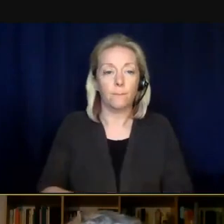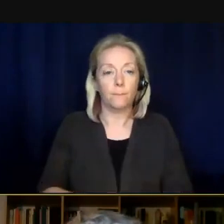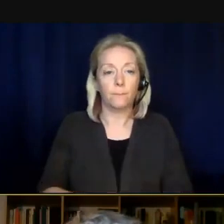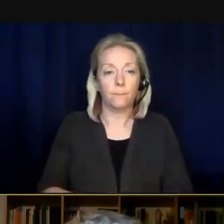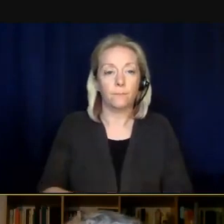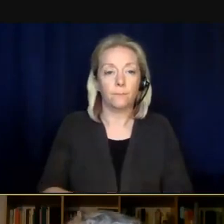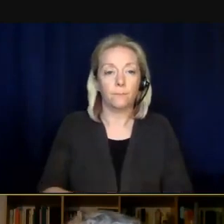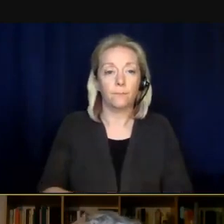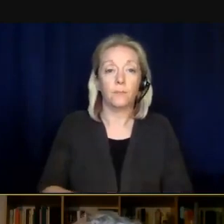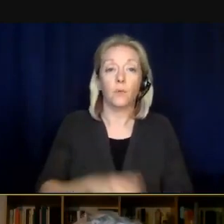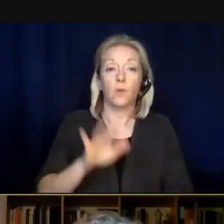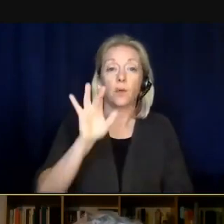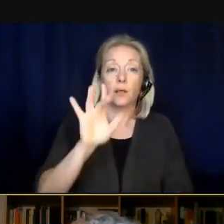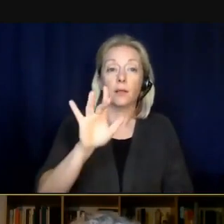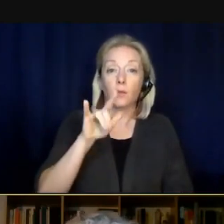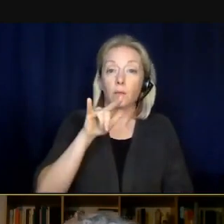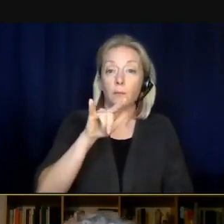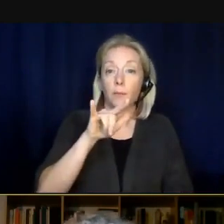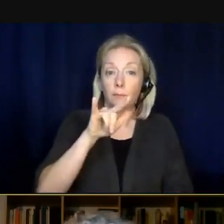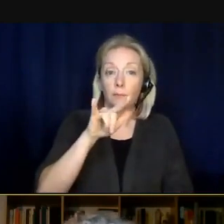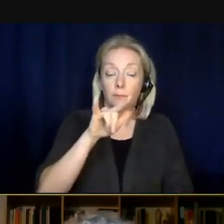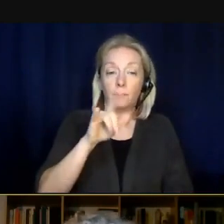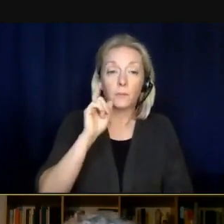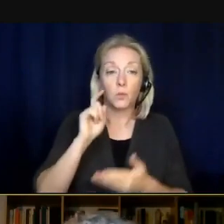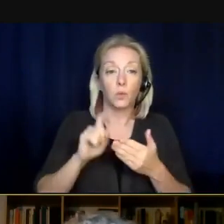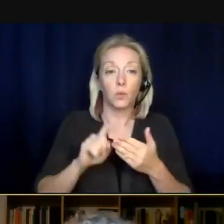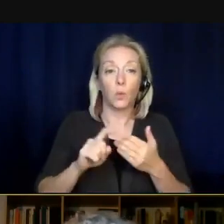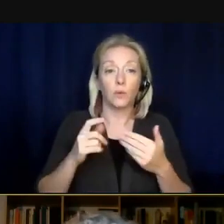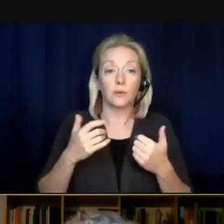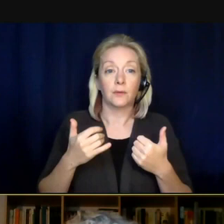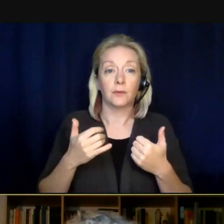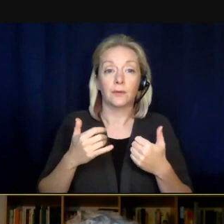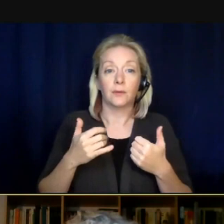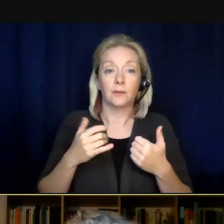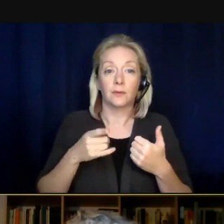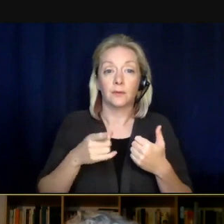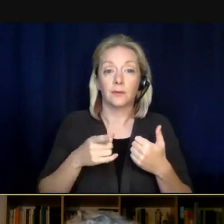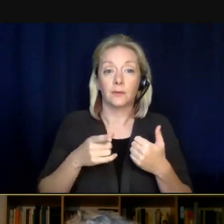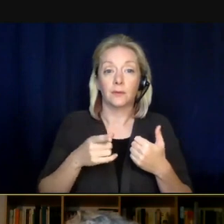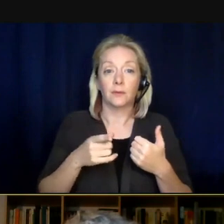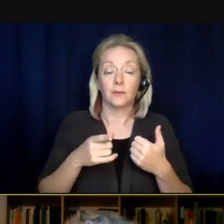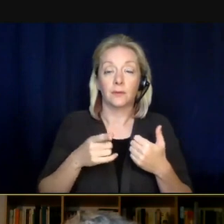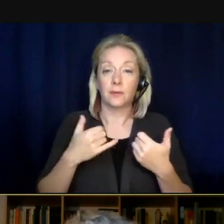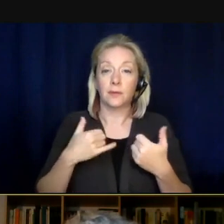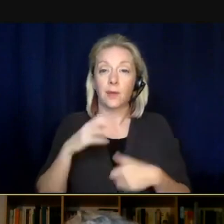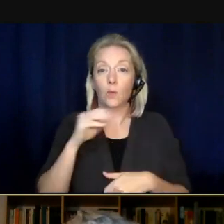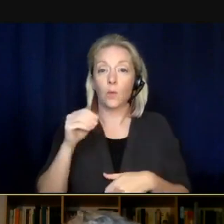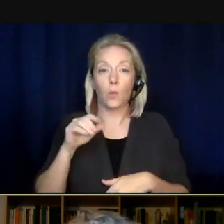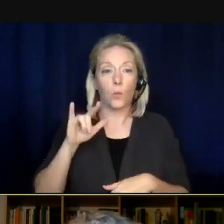I click on the cockpit button. You notice that the person who logged in becomes the